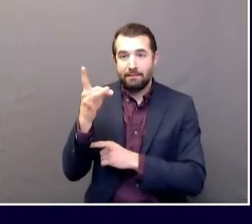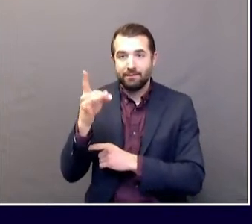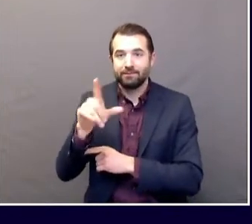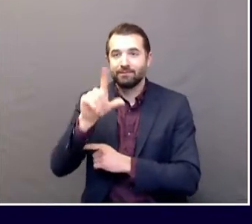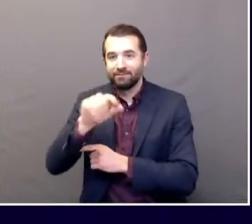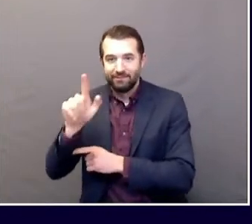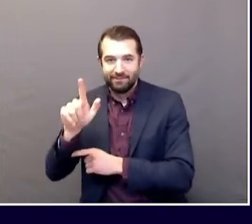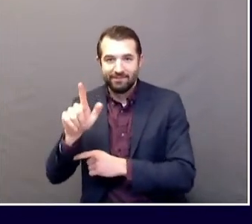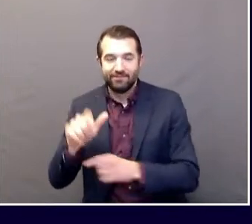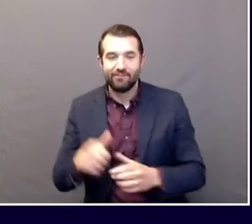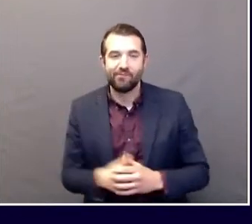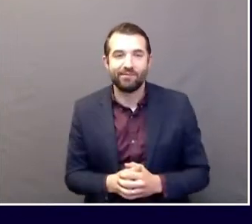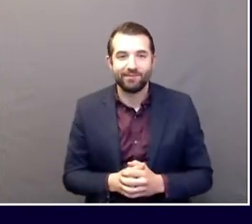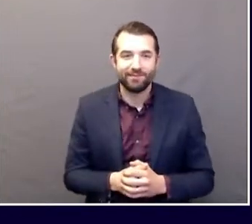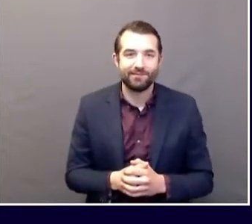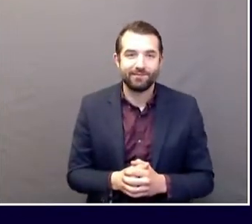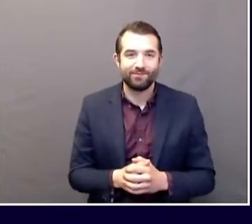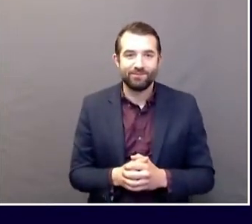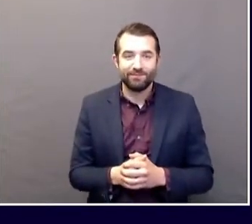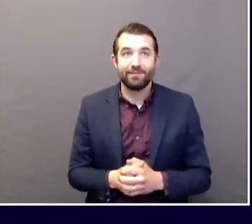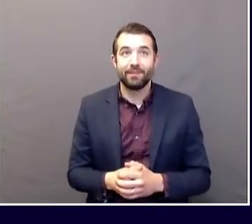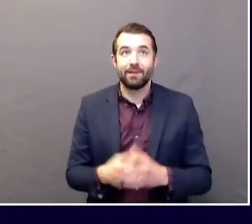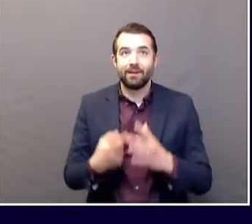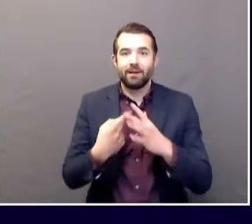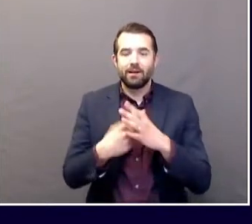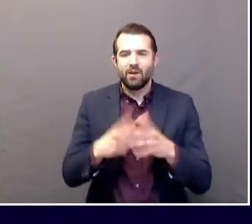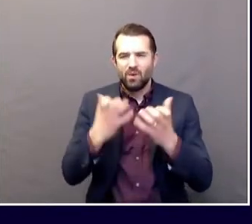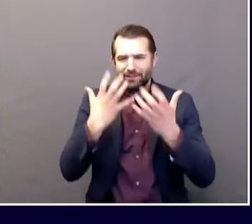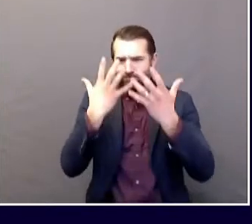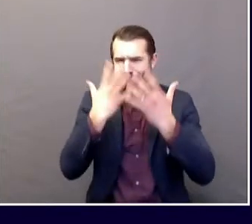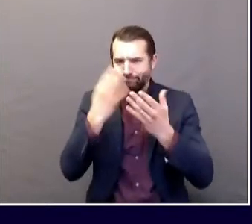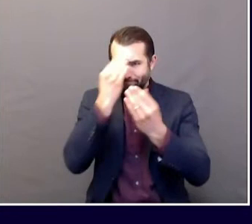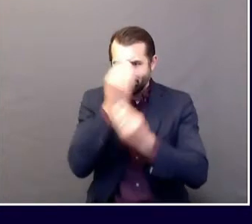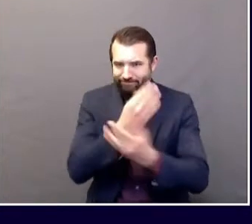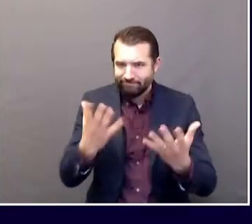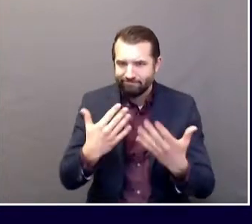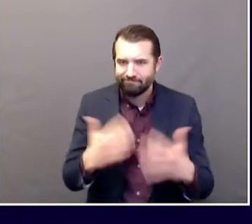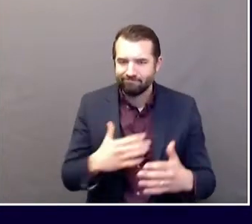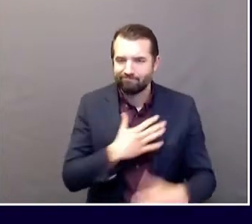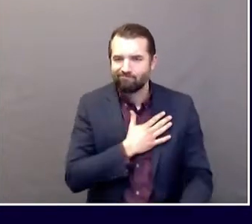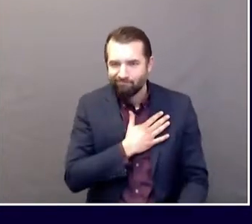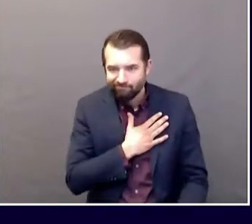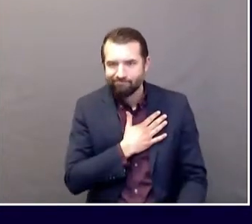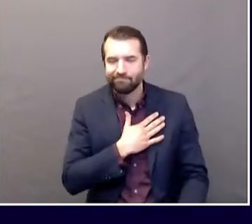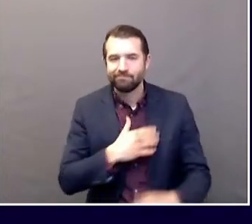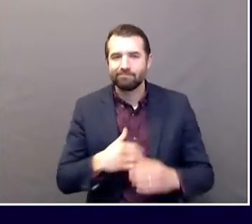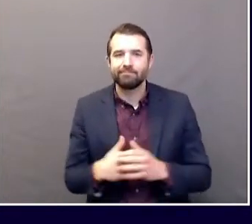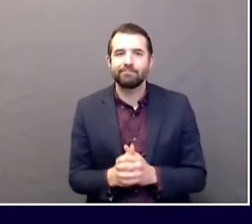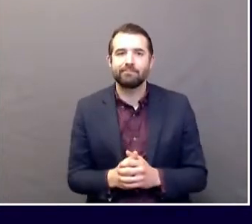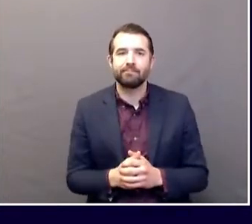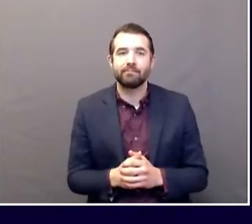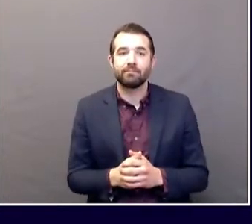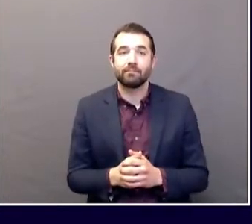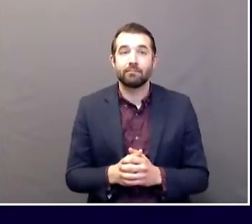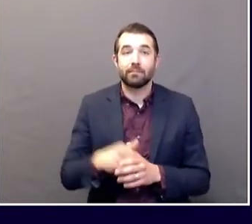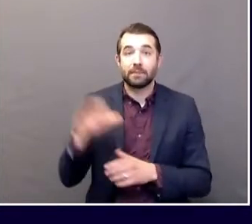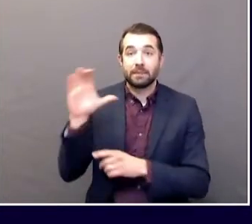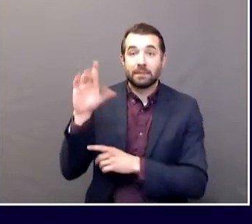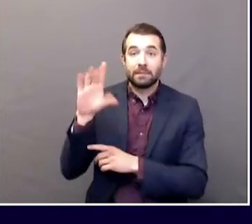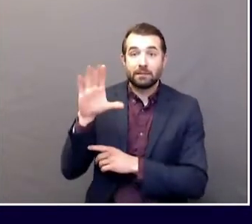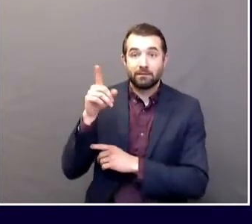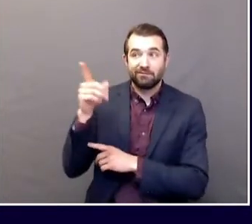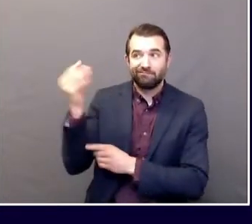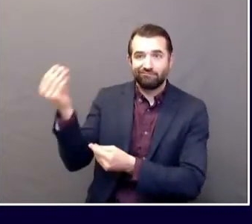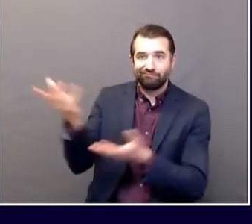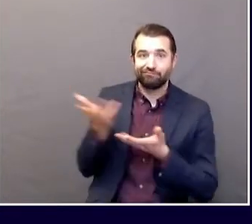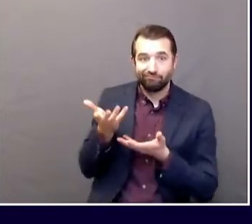2021. I begin my update this afternoon on another sad note. The Maine CDC has received the